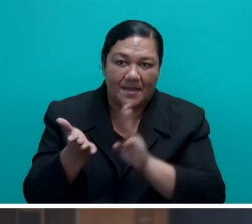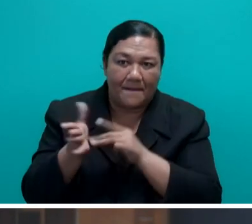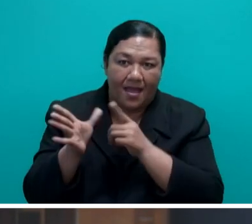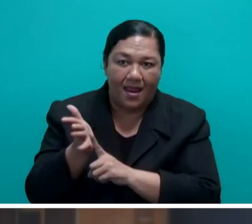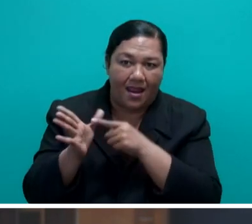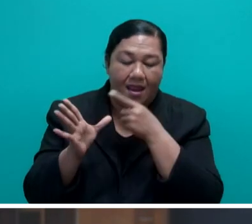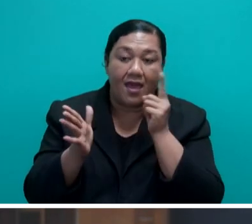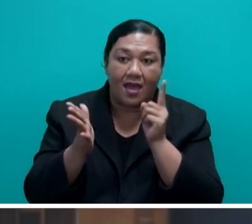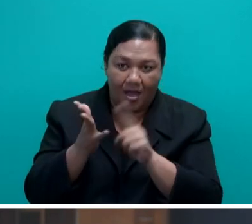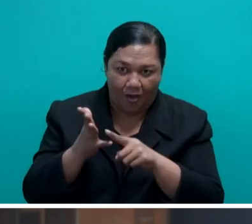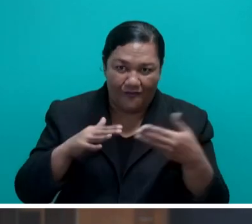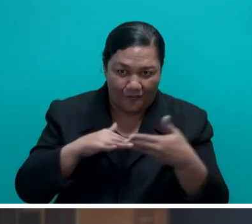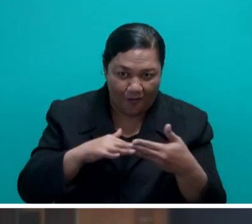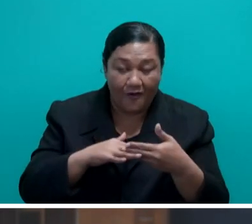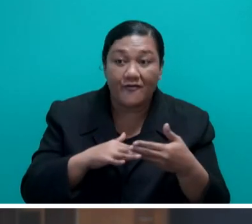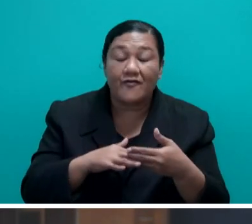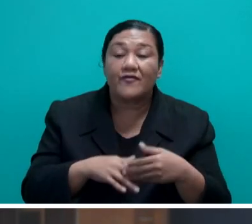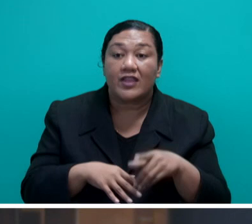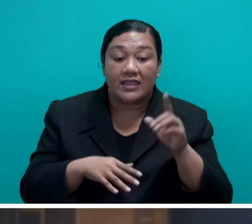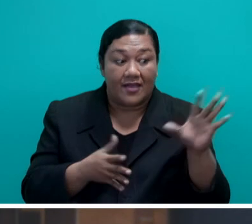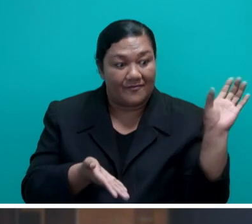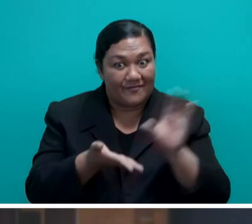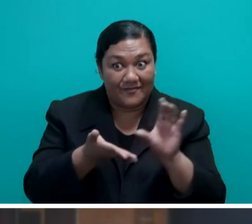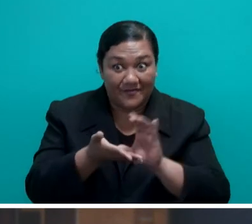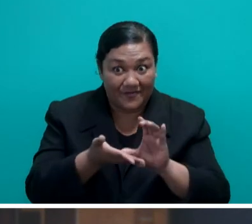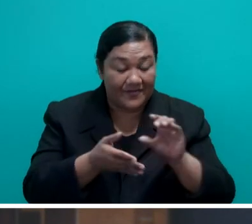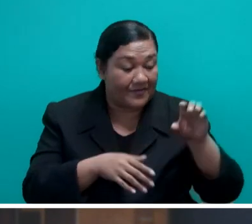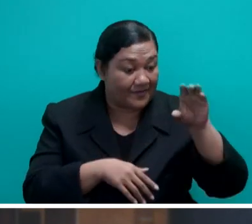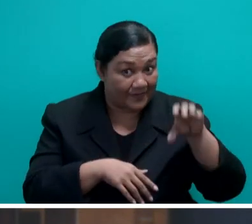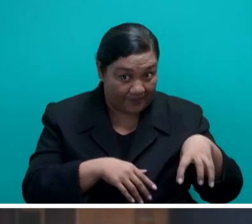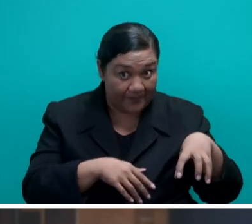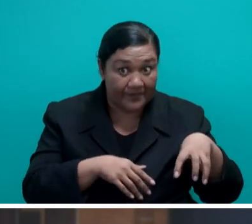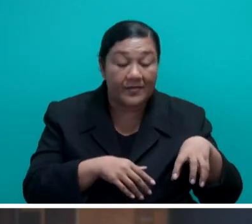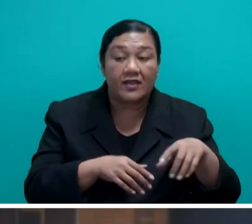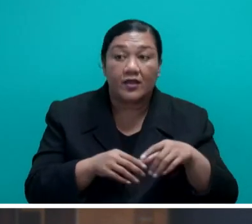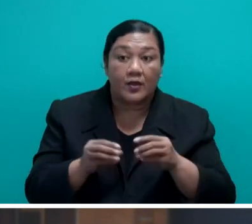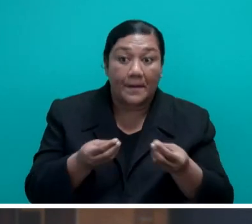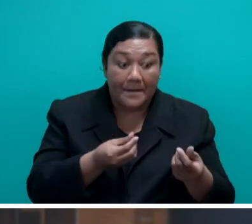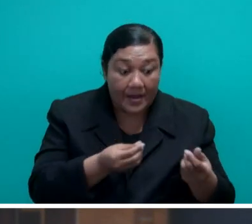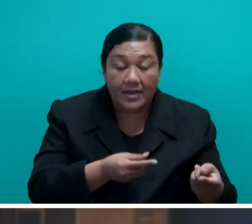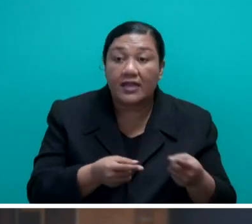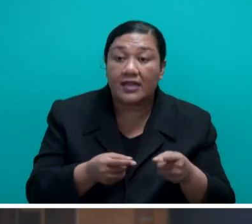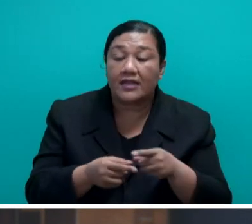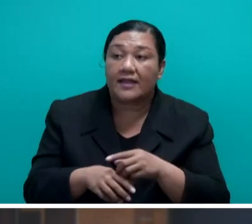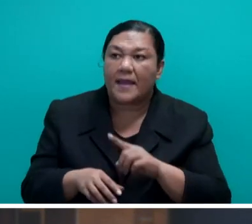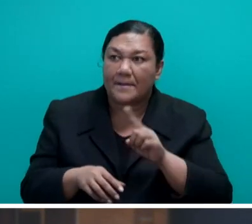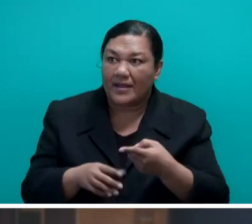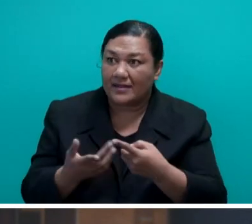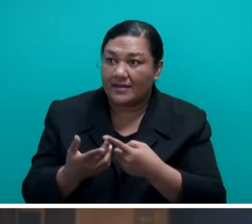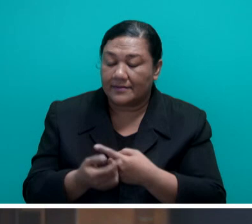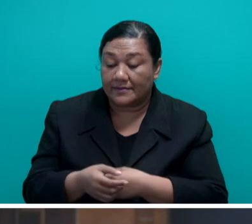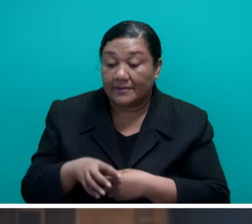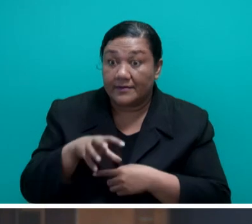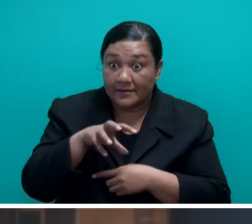Funding Facility, AIFF. The development of Fiji ports will provide the necessary impetus to